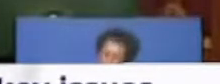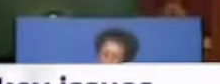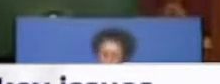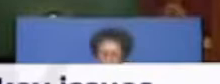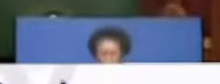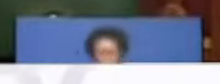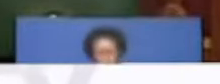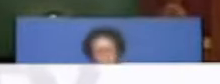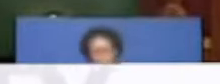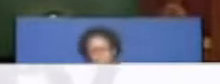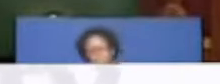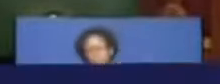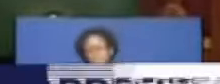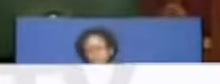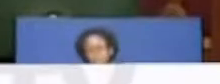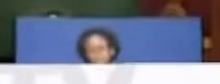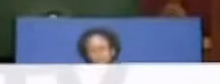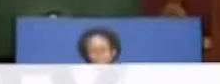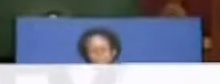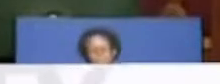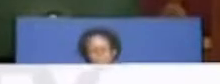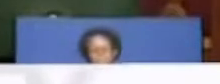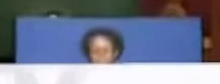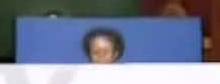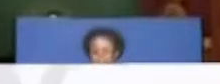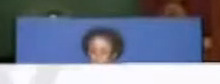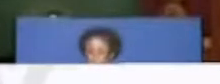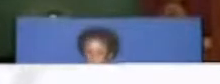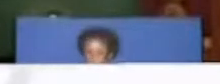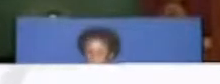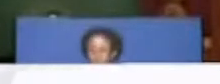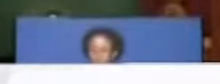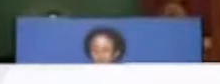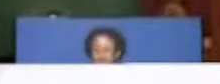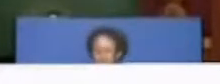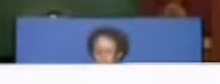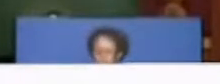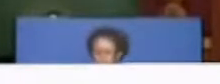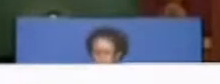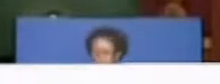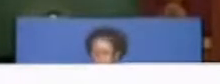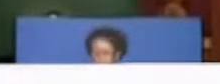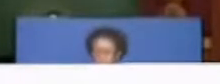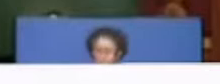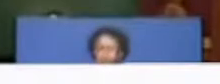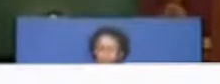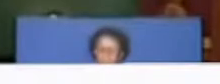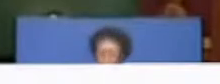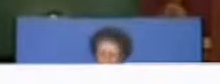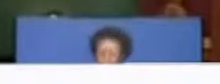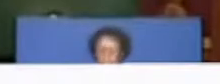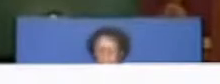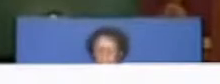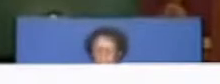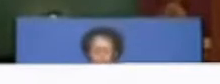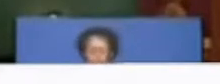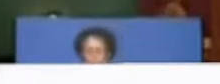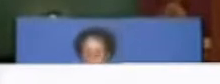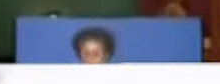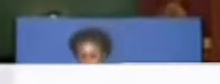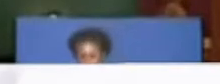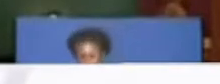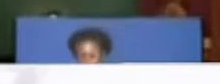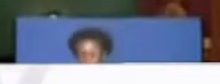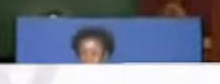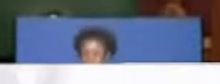agenda, my administration has implemented remarkable reforms over the years. These measures have not only